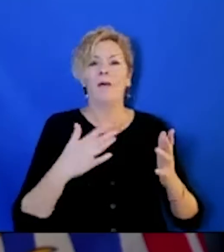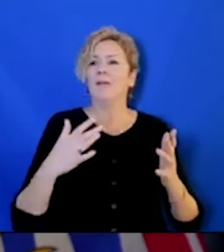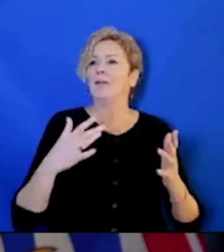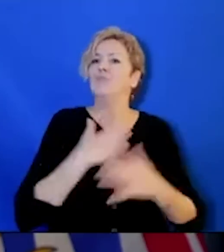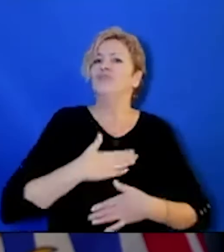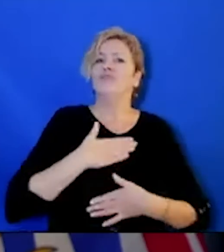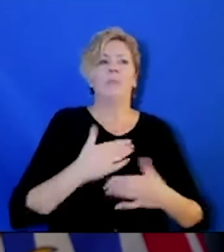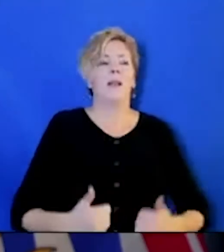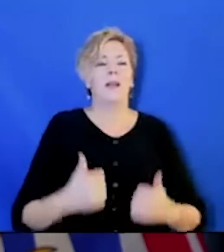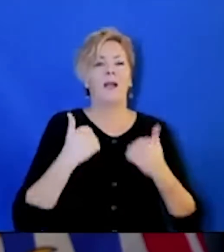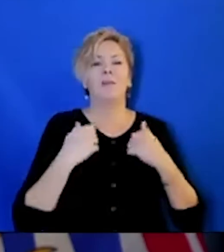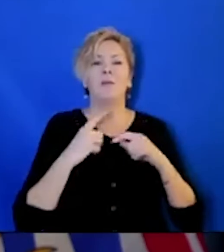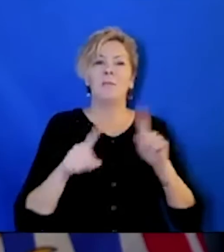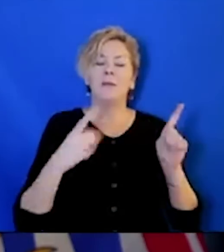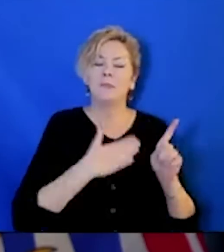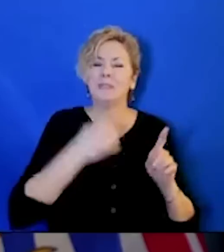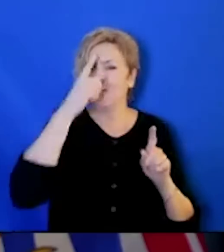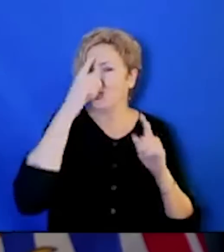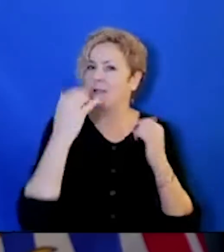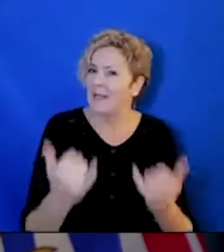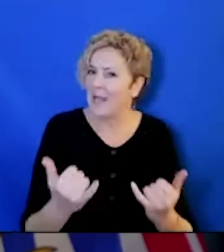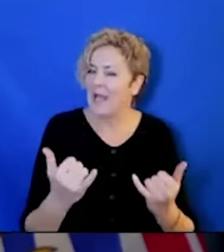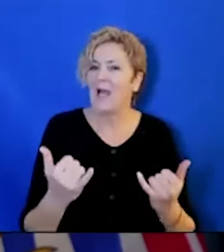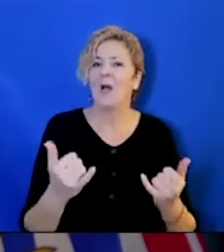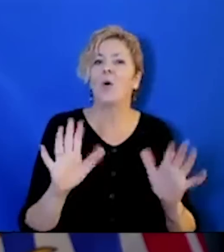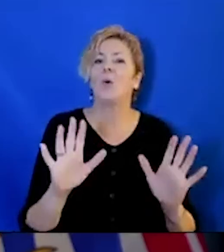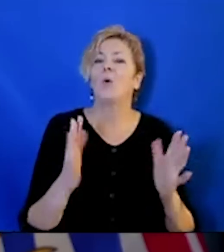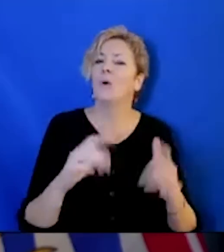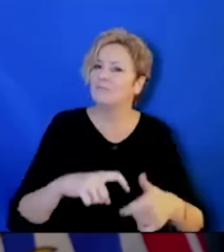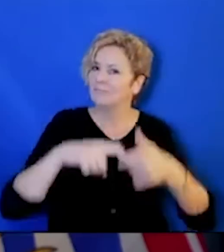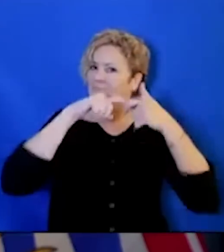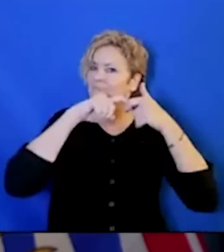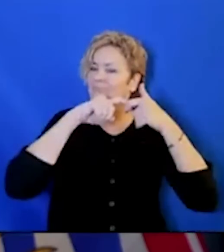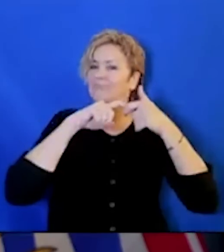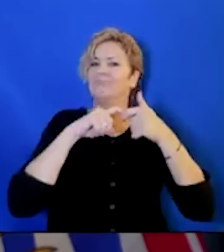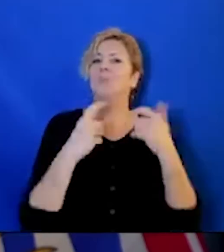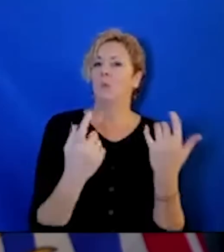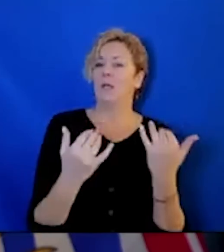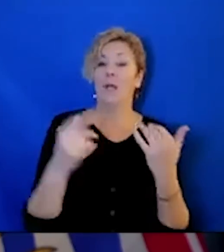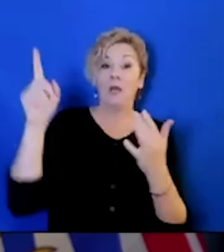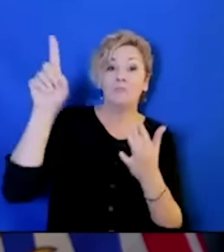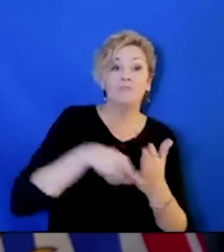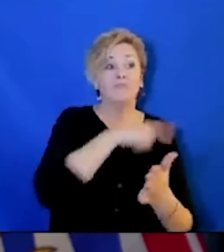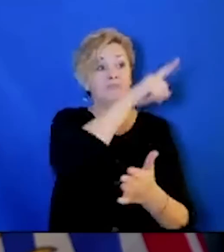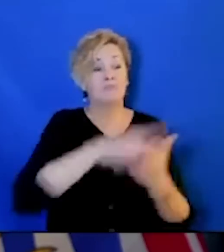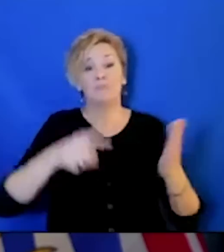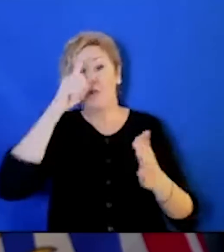resourcefulness that we showed early on this year and do these things virtually. It's not forever, but it is for